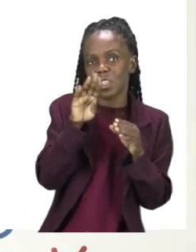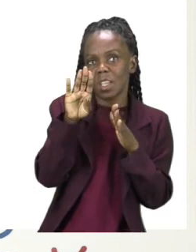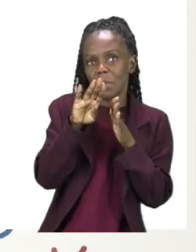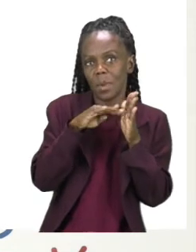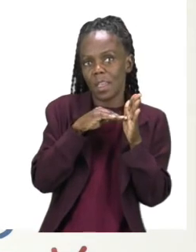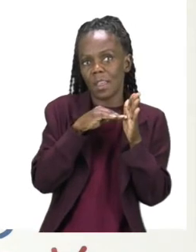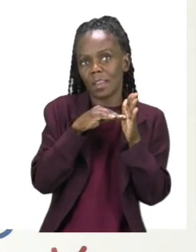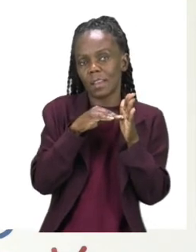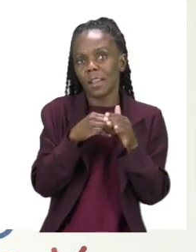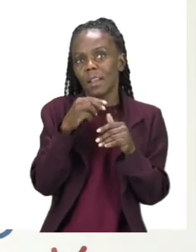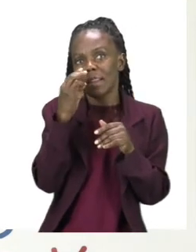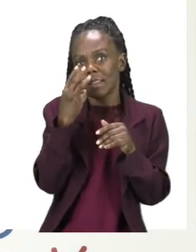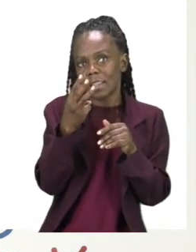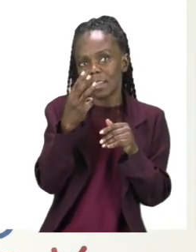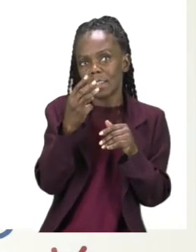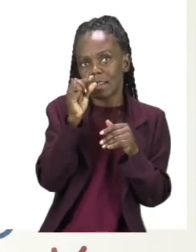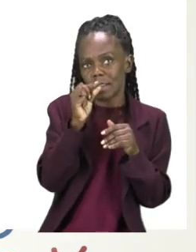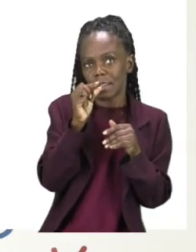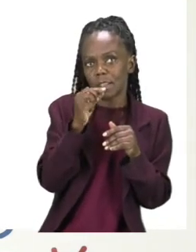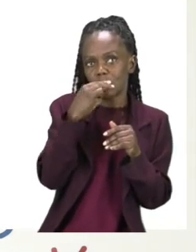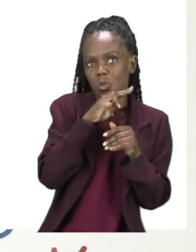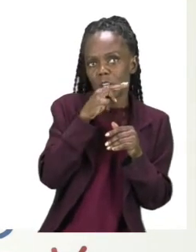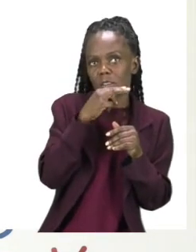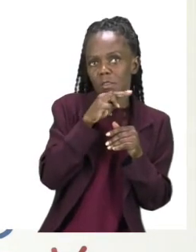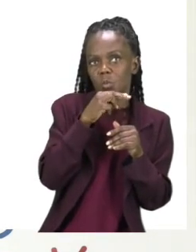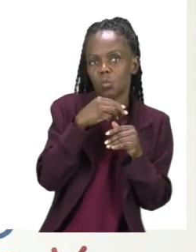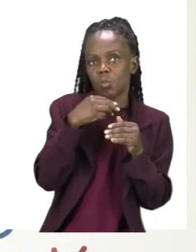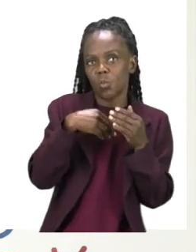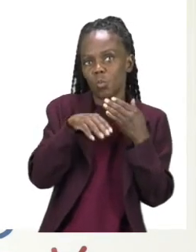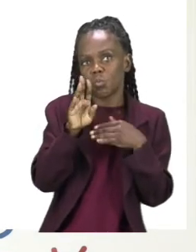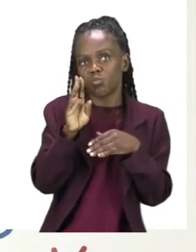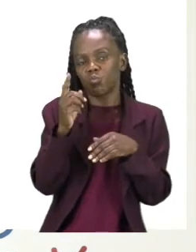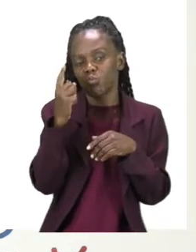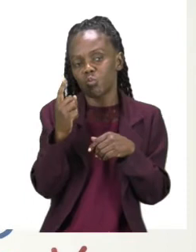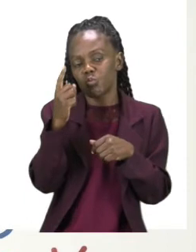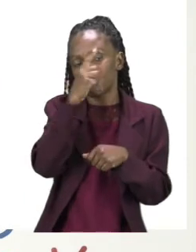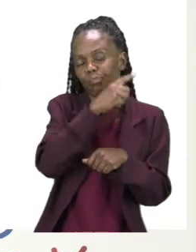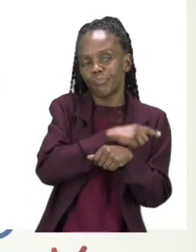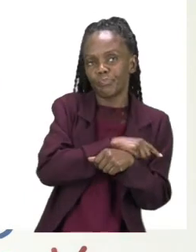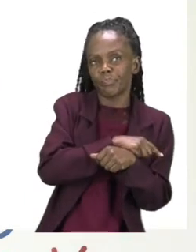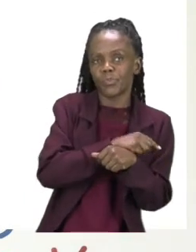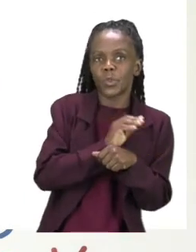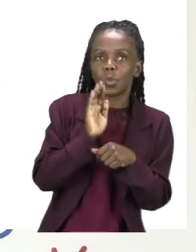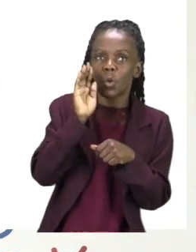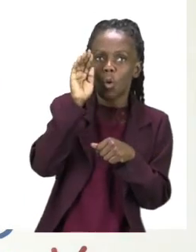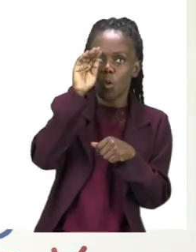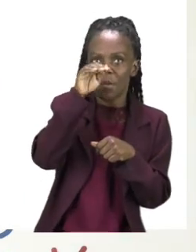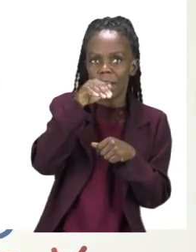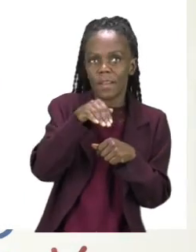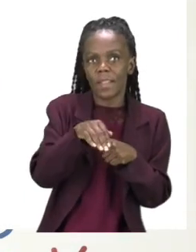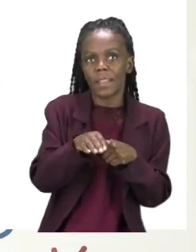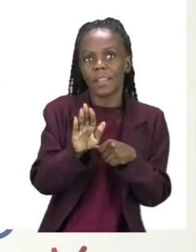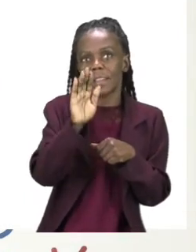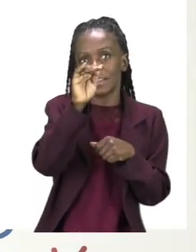came back. 3 little ducks went out one day